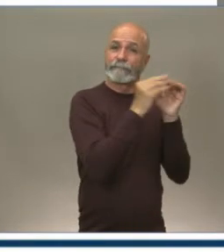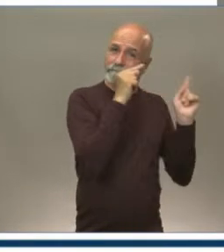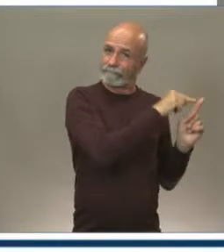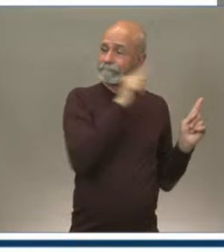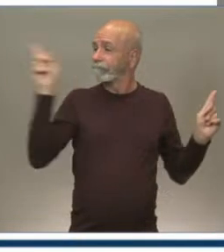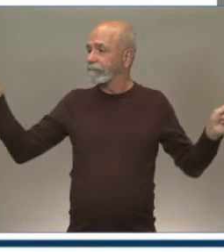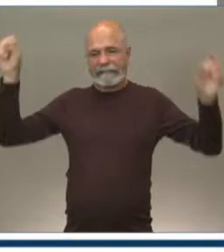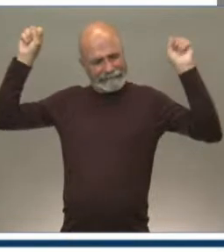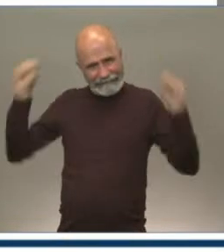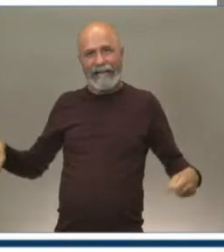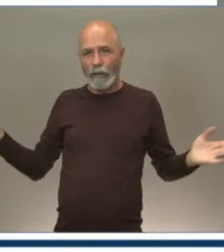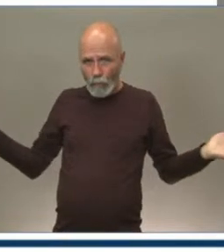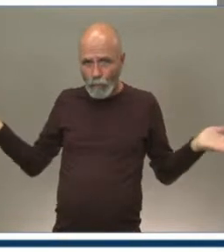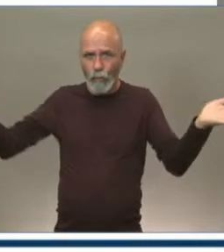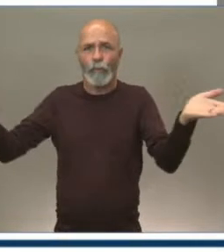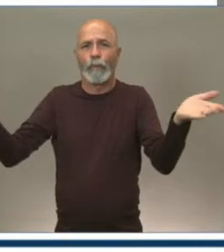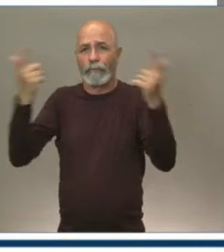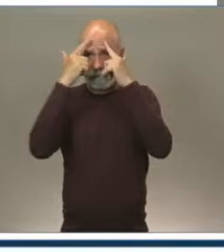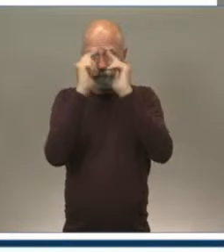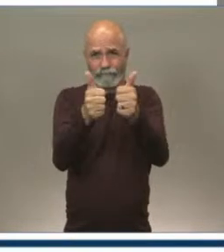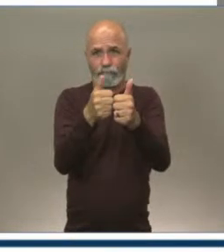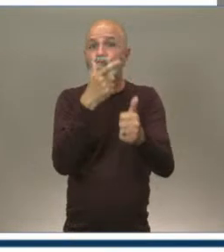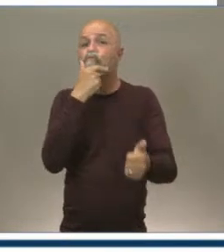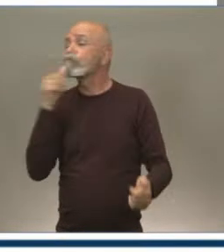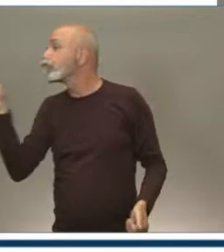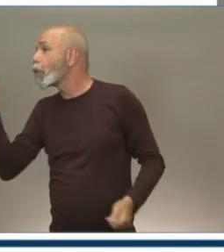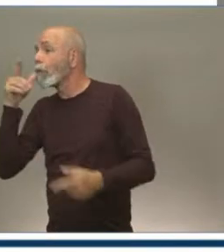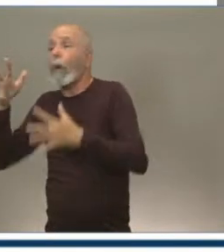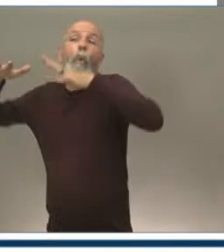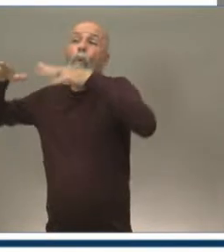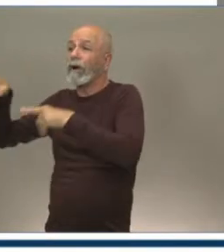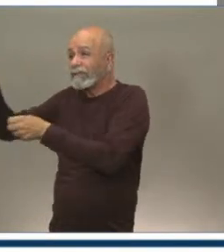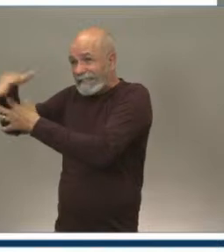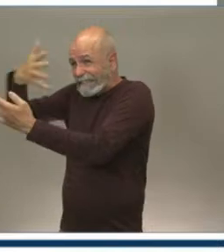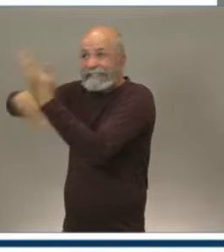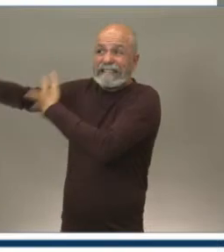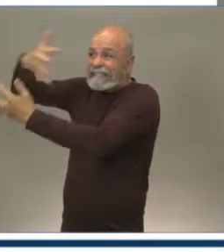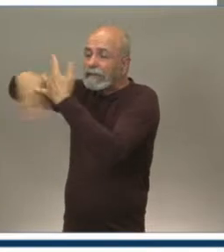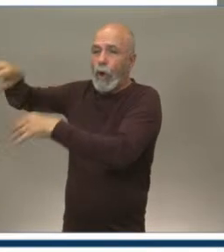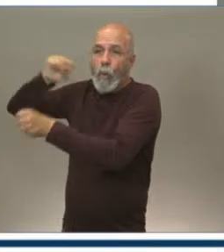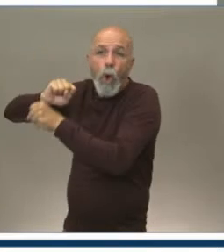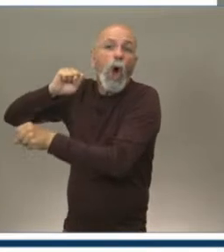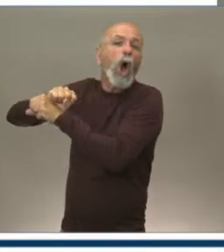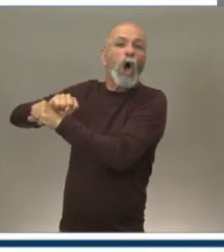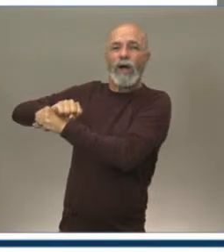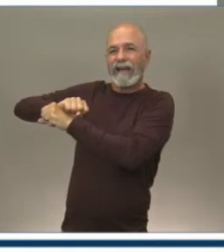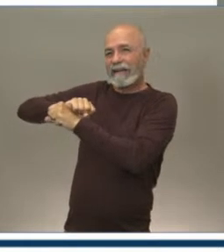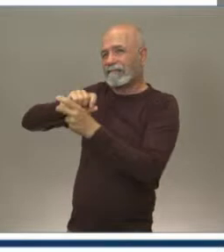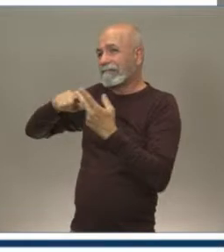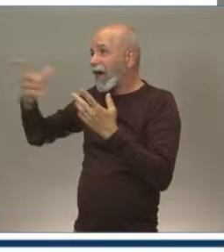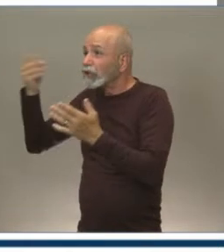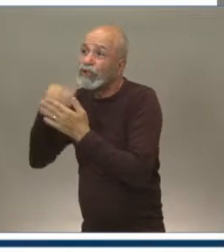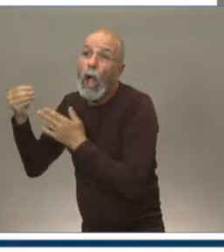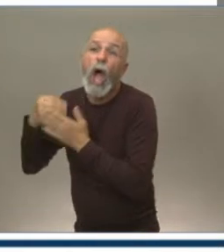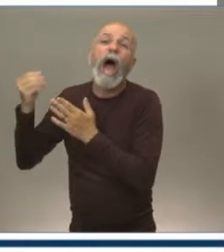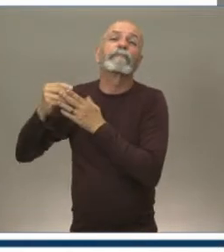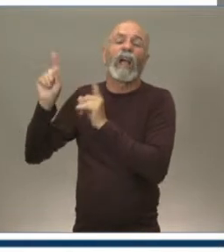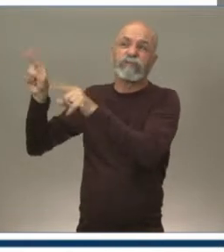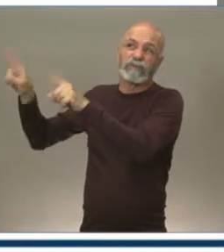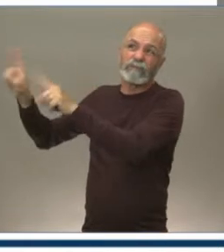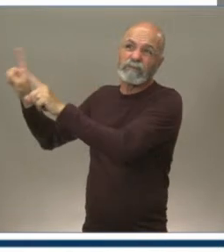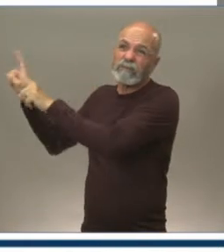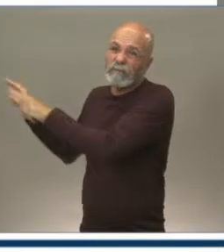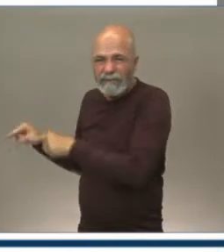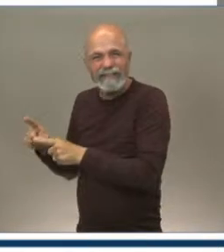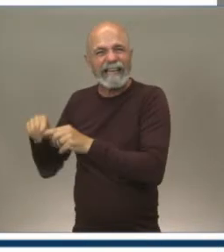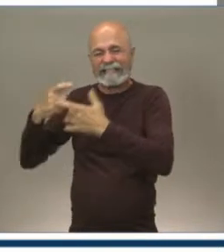have a lot of contact with other people through your work, if you're the person in your household who does groceries and other essential shopping, or if you